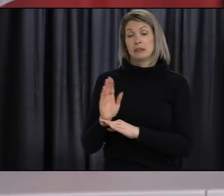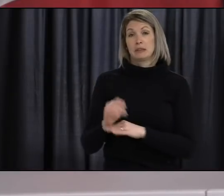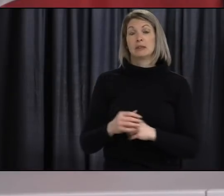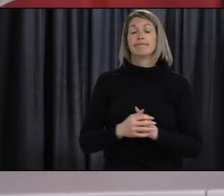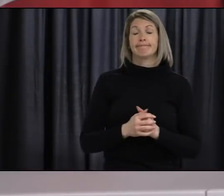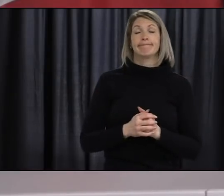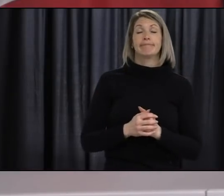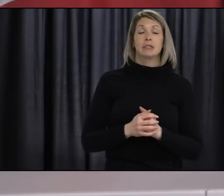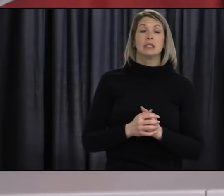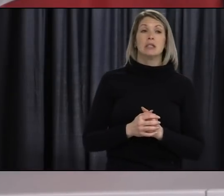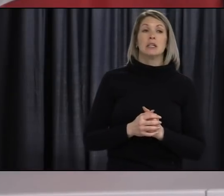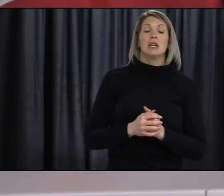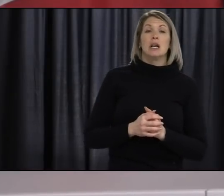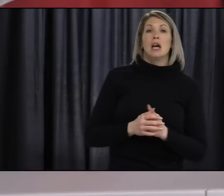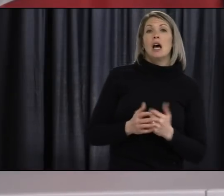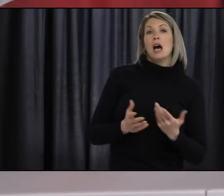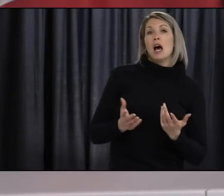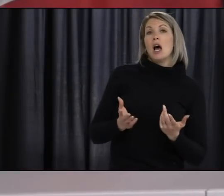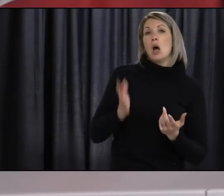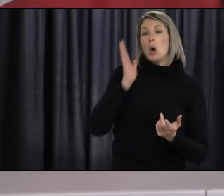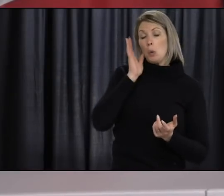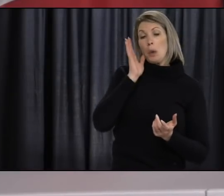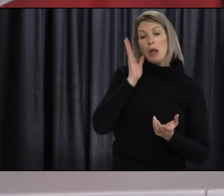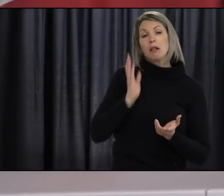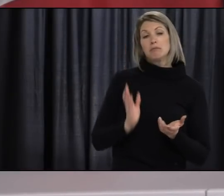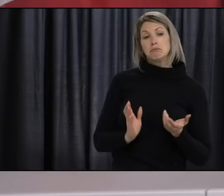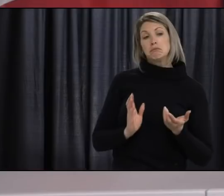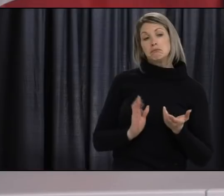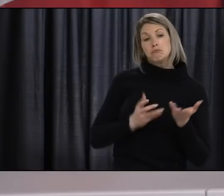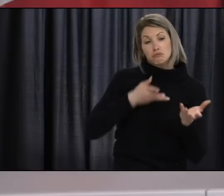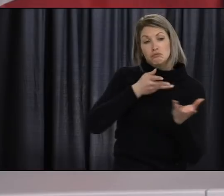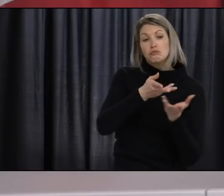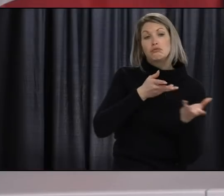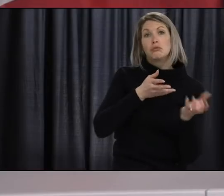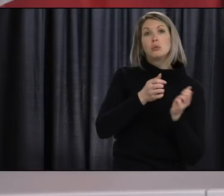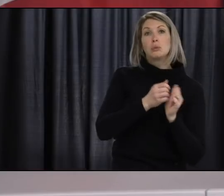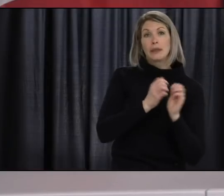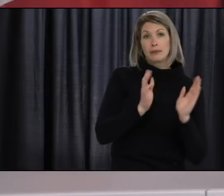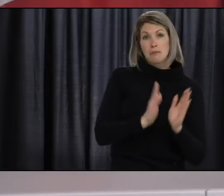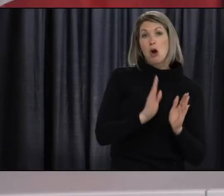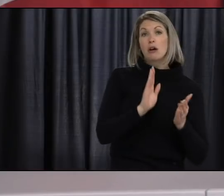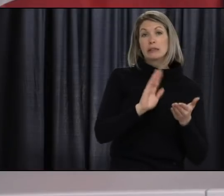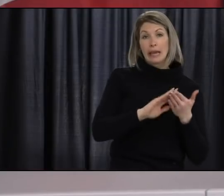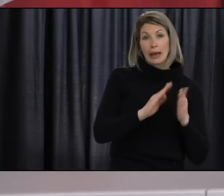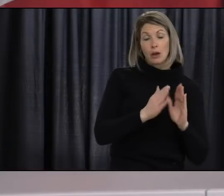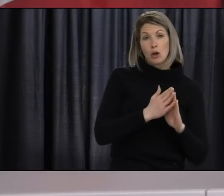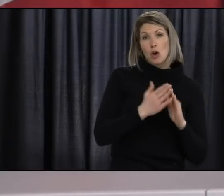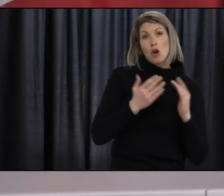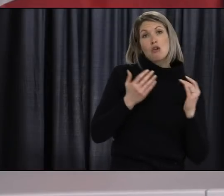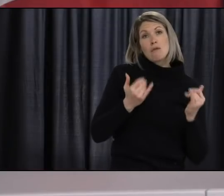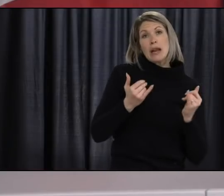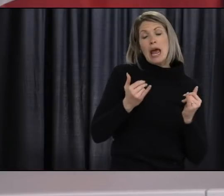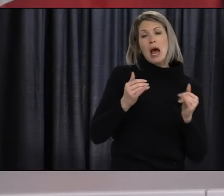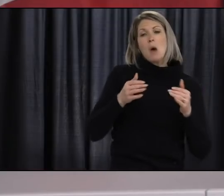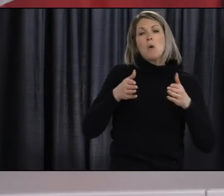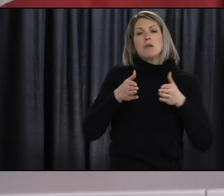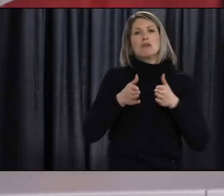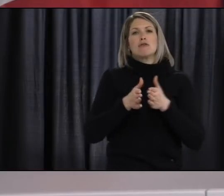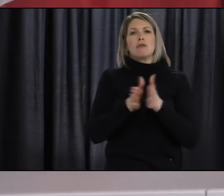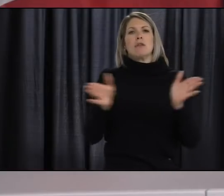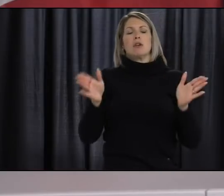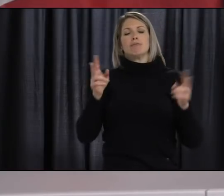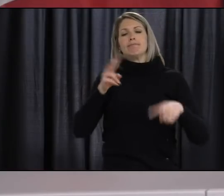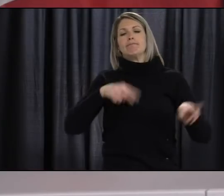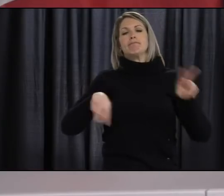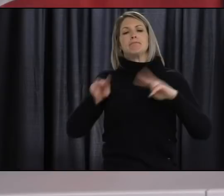discussions when need be on what level of community supports will be required. Our objective right now would be at the provincial level and working